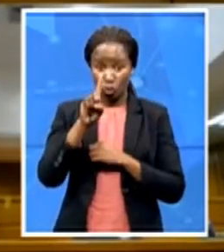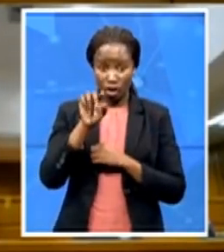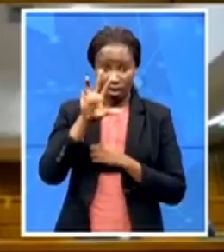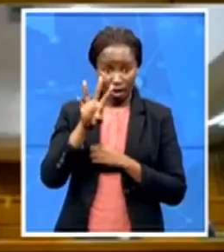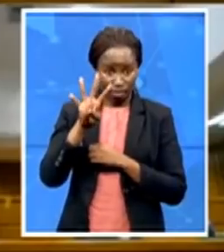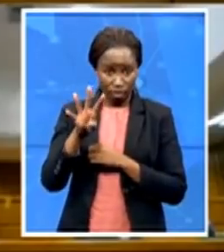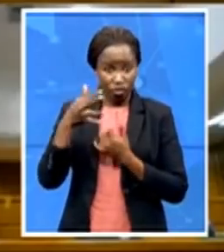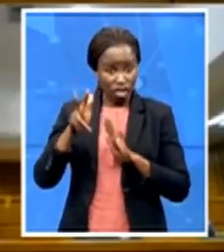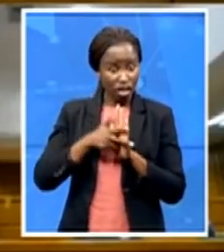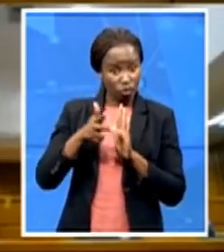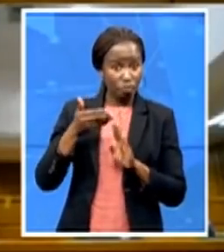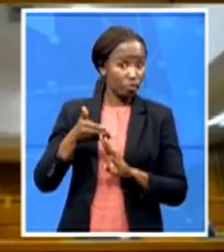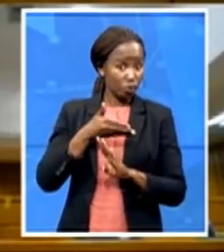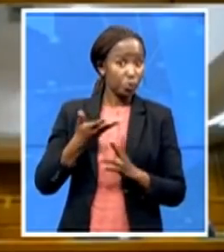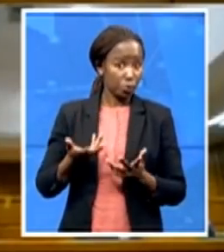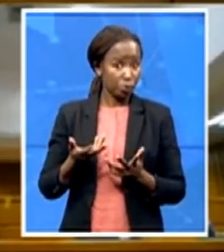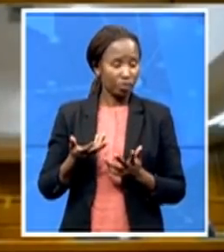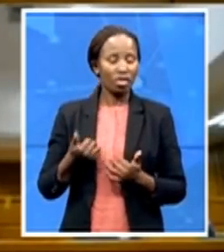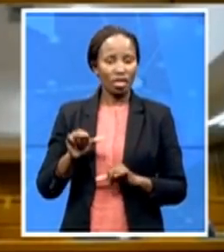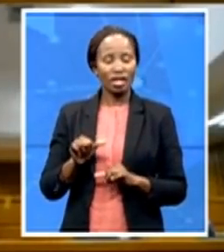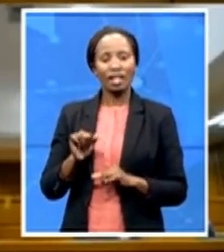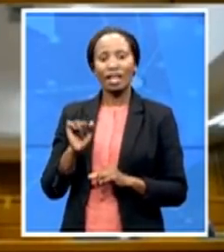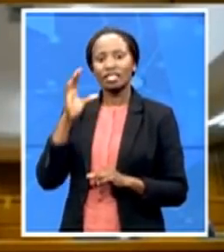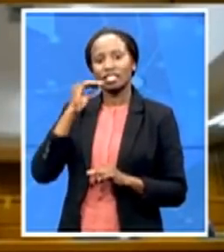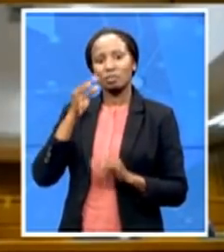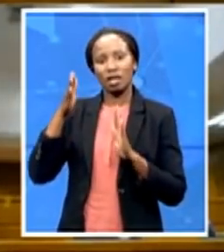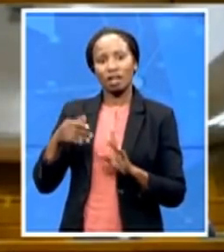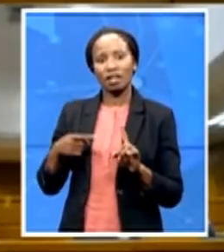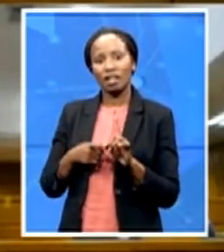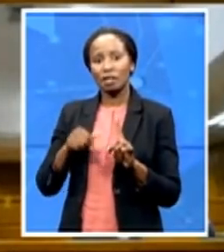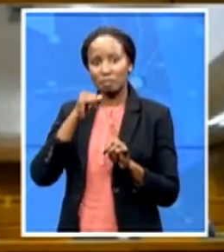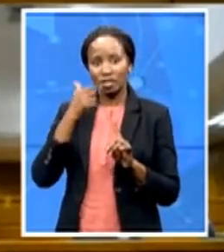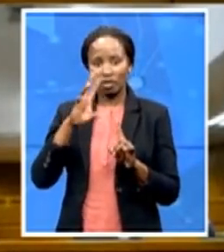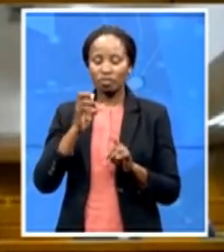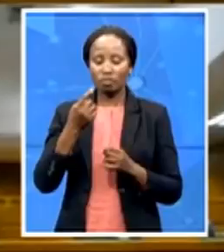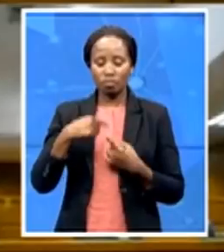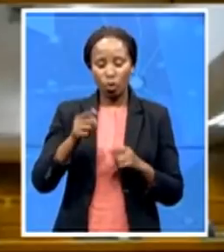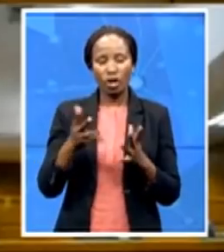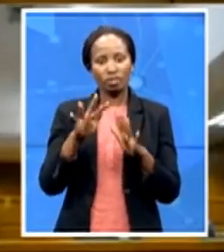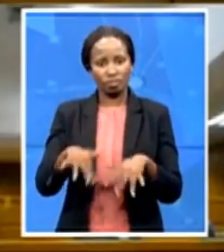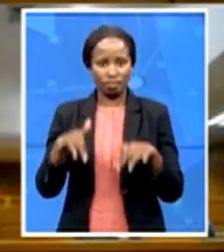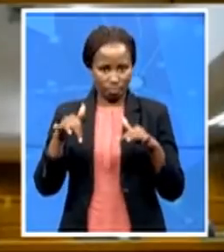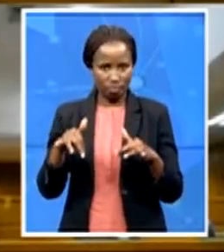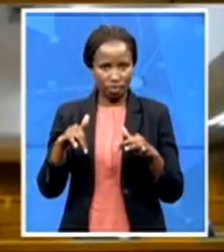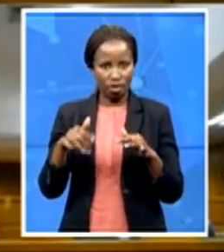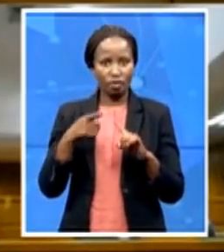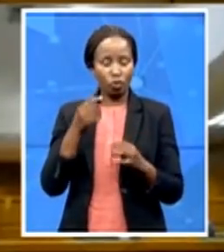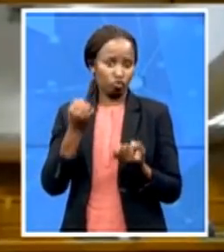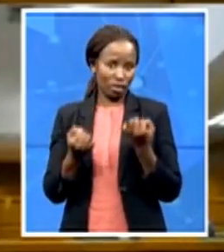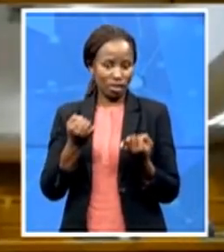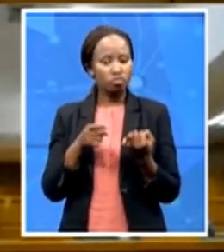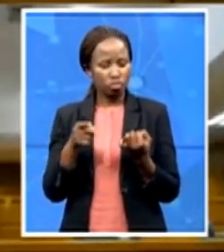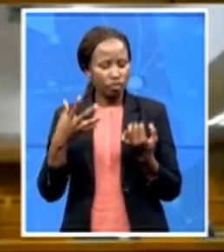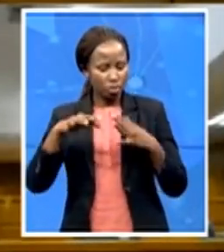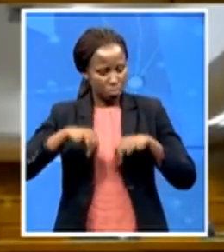Speaker referred that matter to the Portfolio Committee on Justice, which essentially agreed and advised her to refer the matter to the Rules